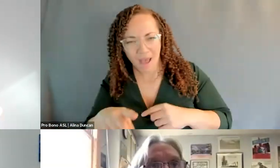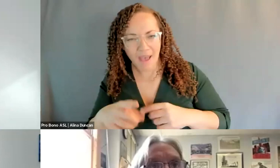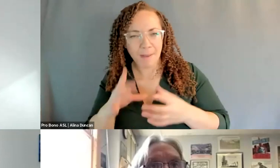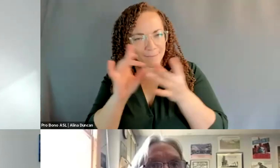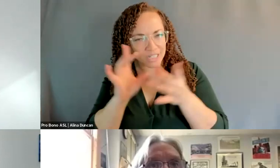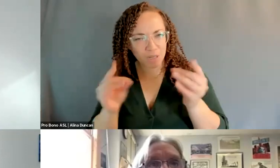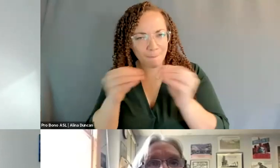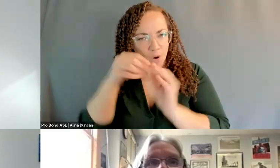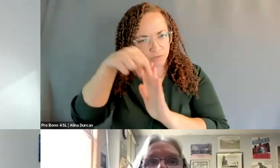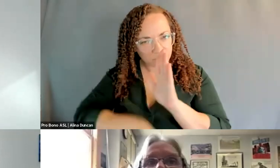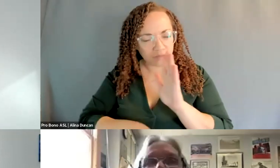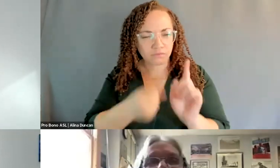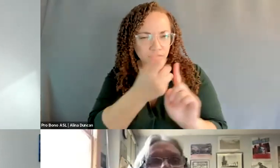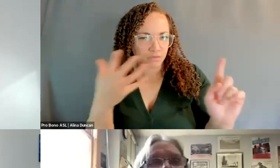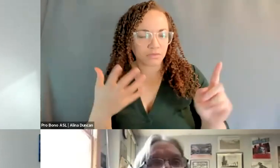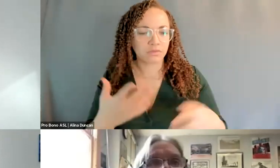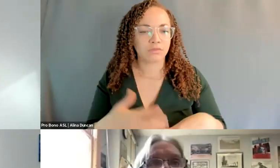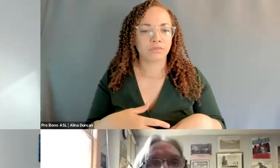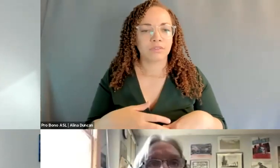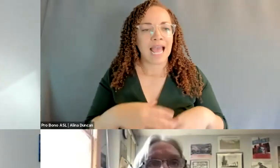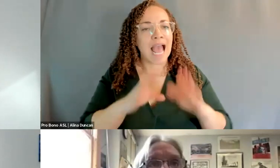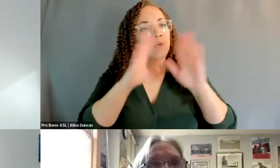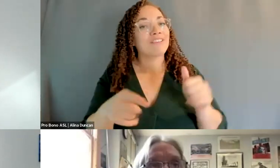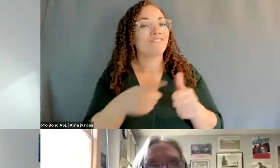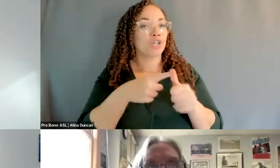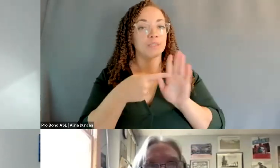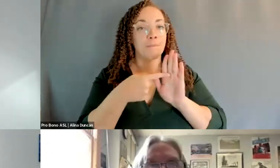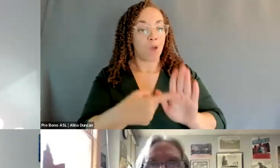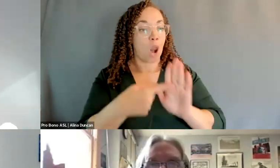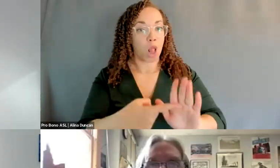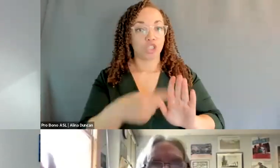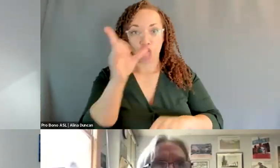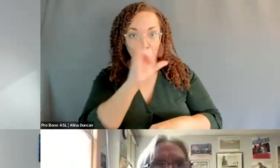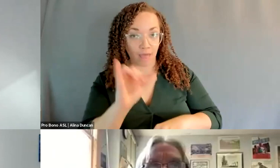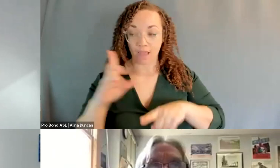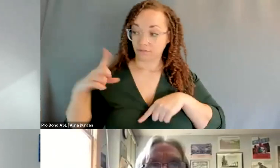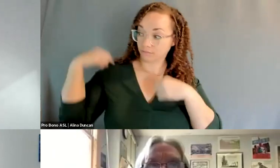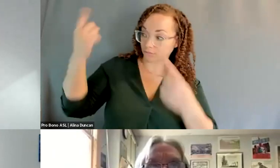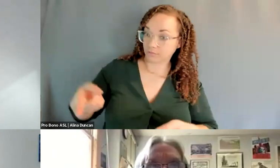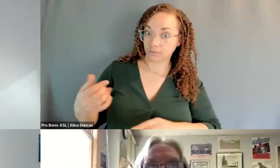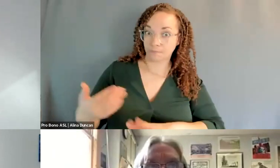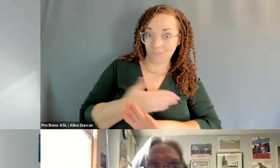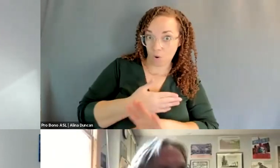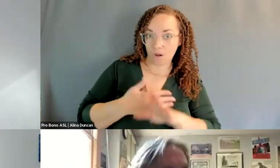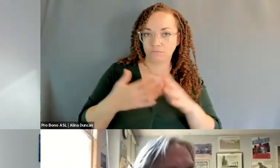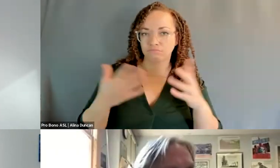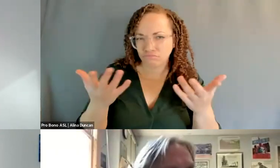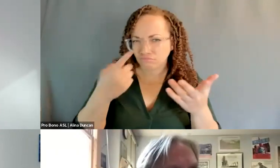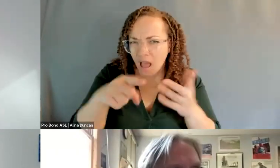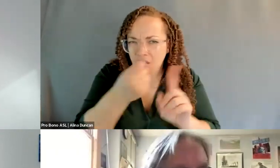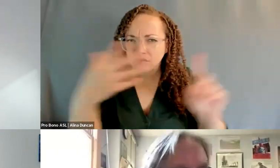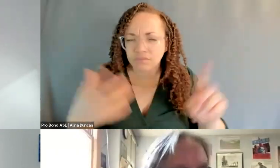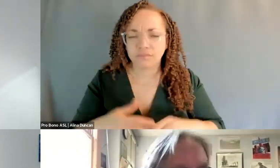what you've seen different Housing First models look like, right? Because they Housing First looks, yeah, can you talk about that a